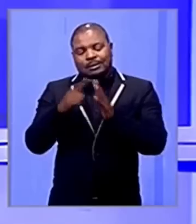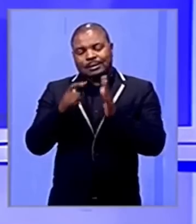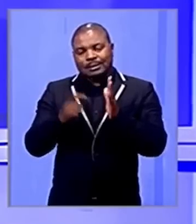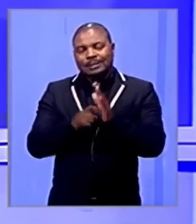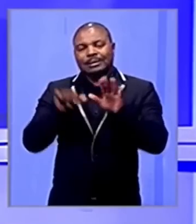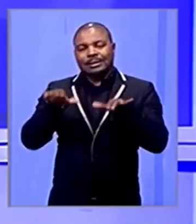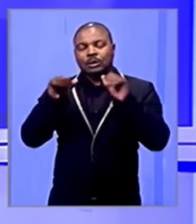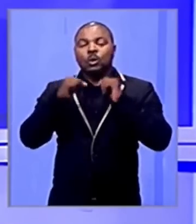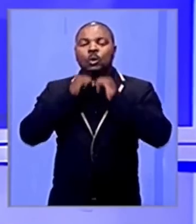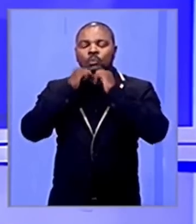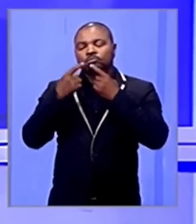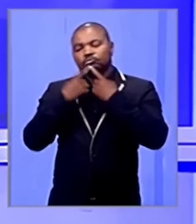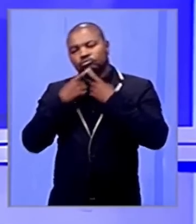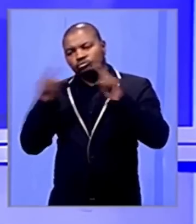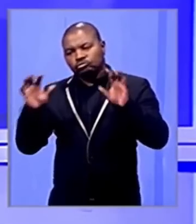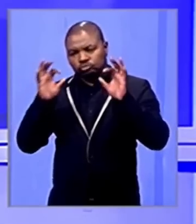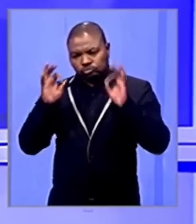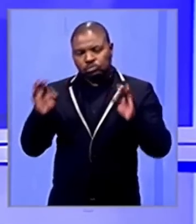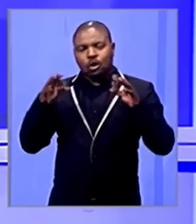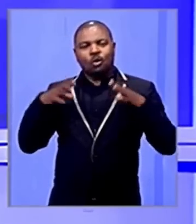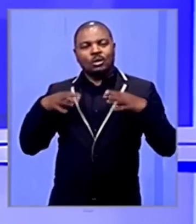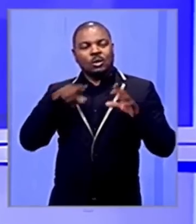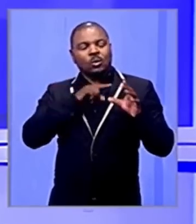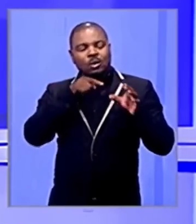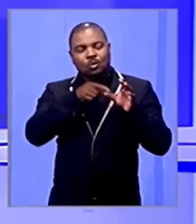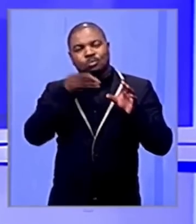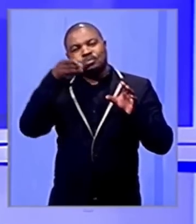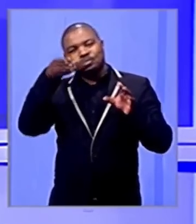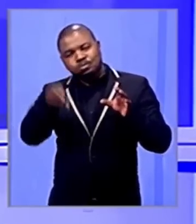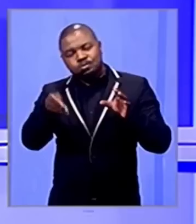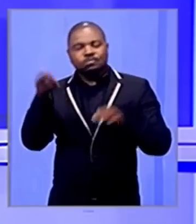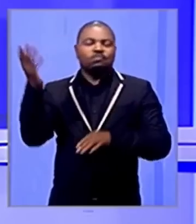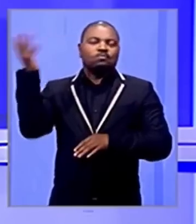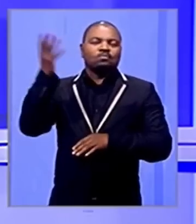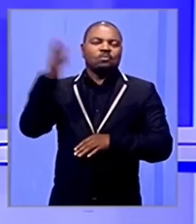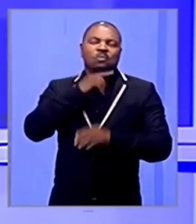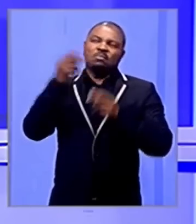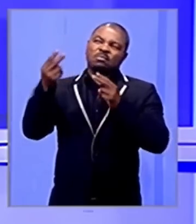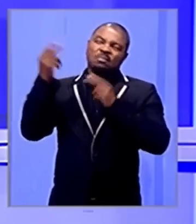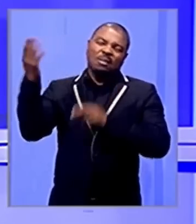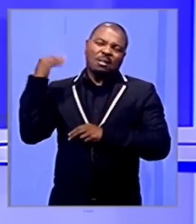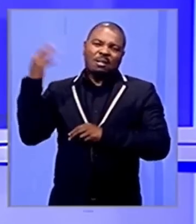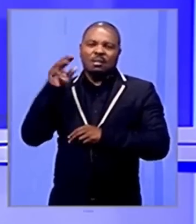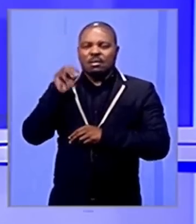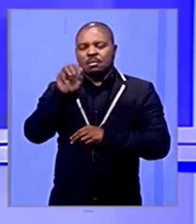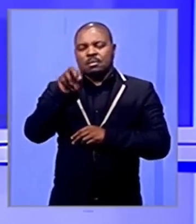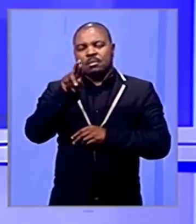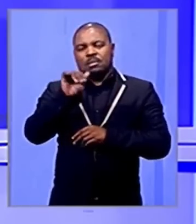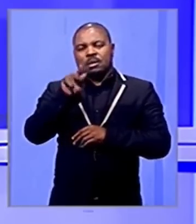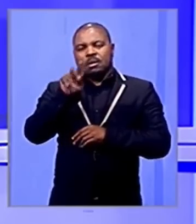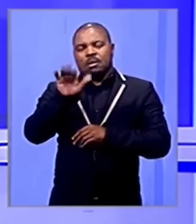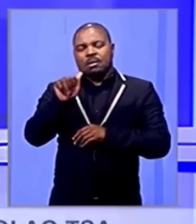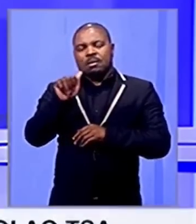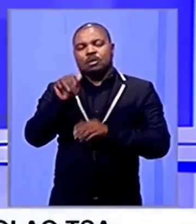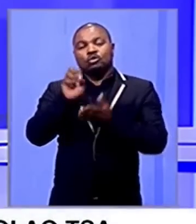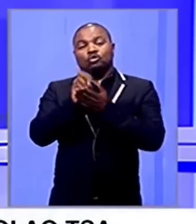khunologo. Mathunjwa e ne le sebuisegolo kwa moletlong wa segopotso sa dipolao tsa mogoso tsa Marikana tsa